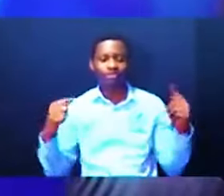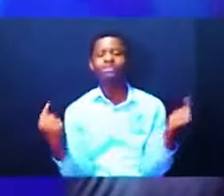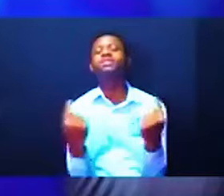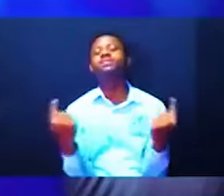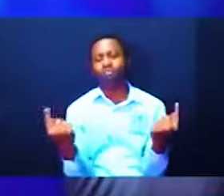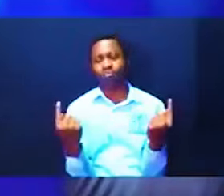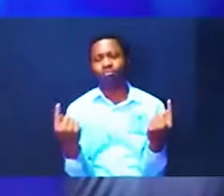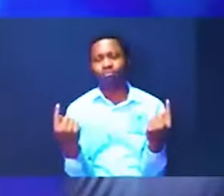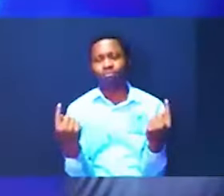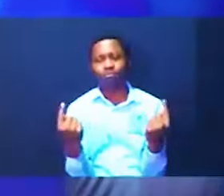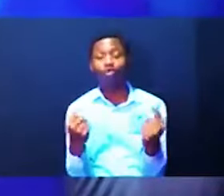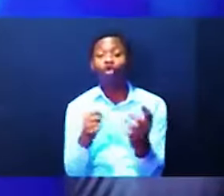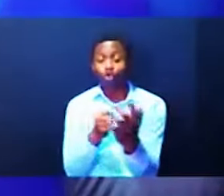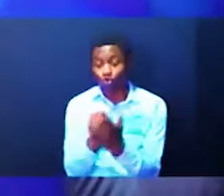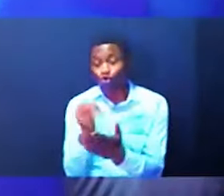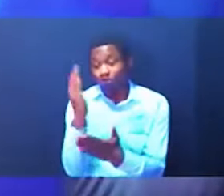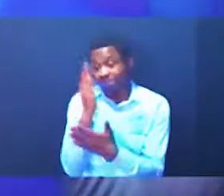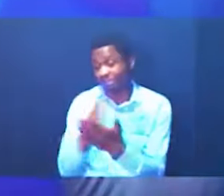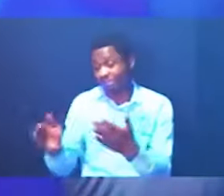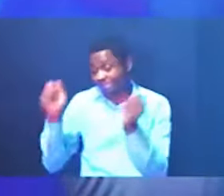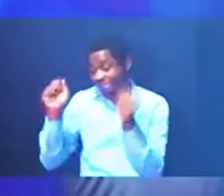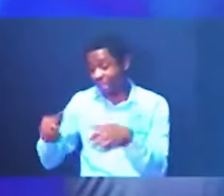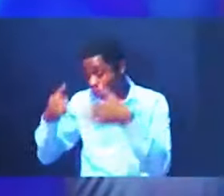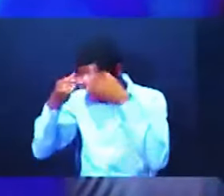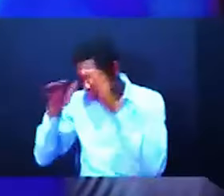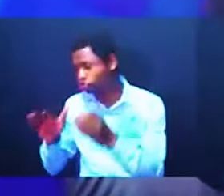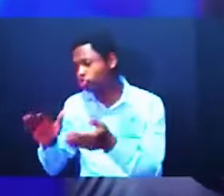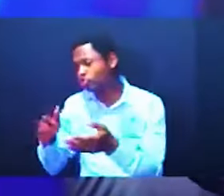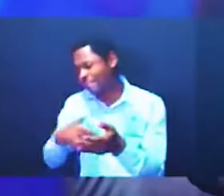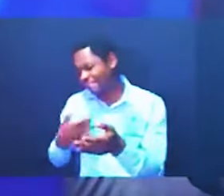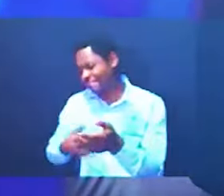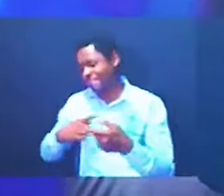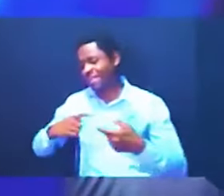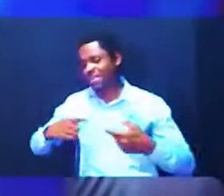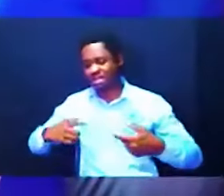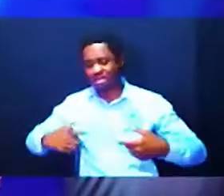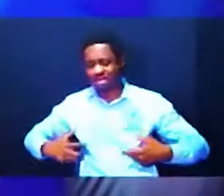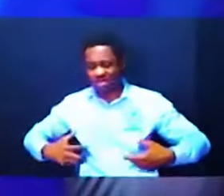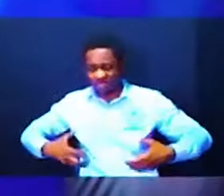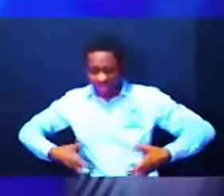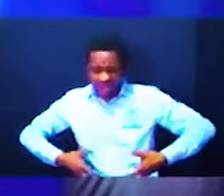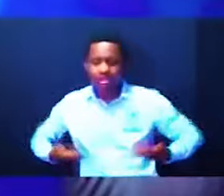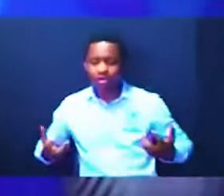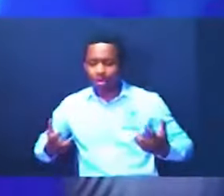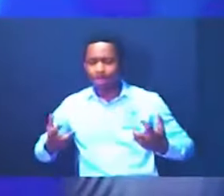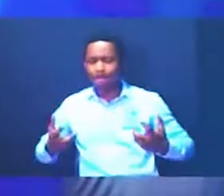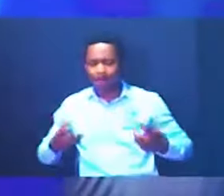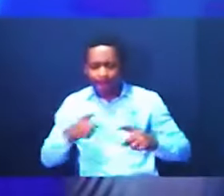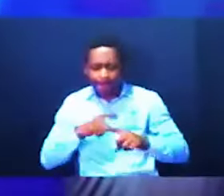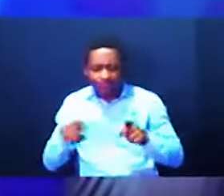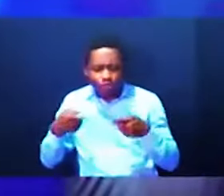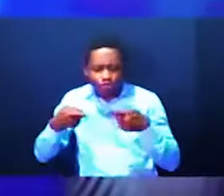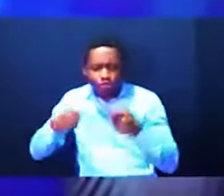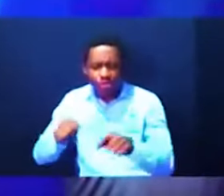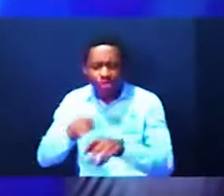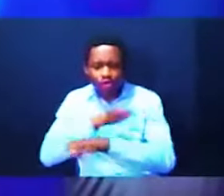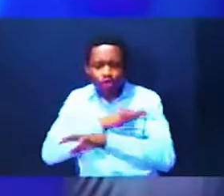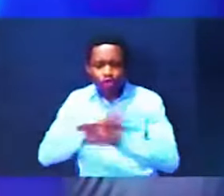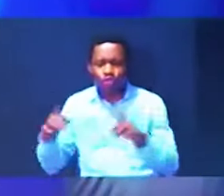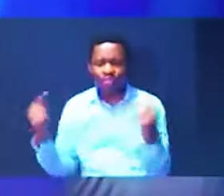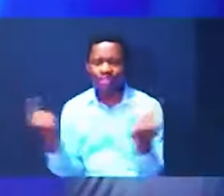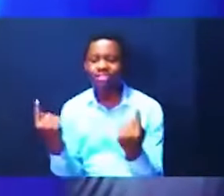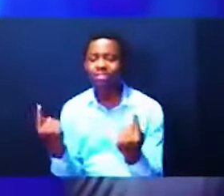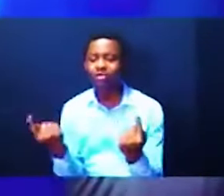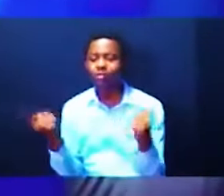you. You'll be angry. Say, let it go. Do not sin. Don't let the sun go down while you are